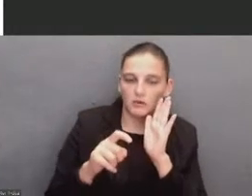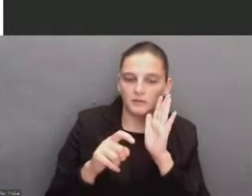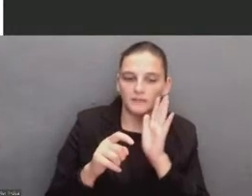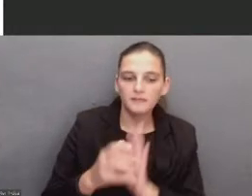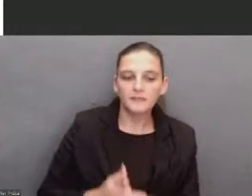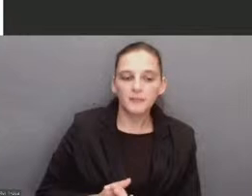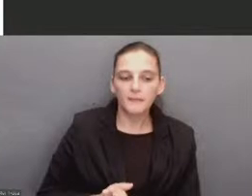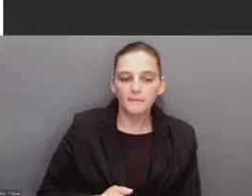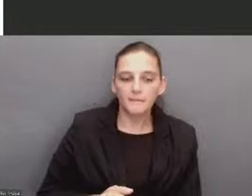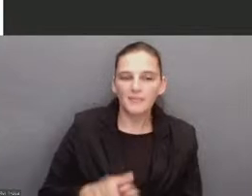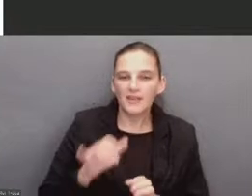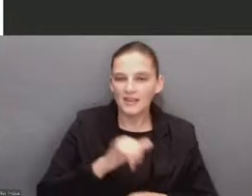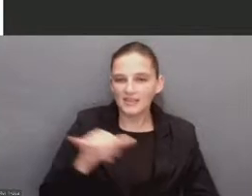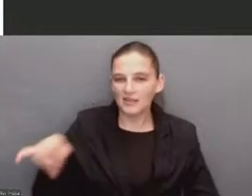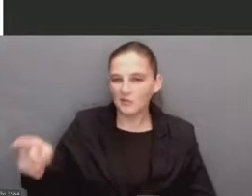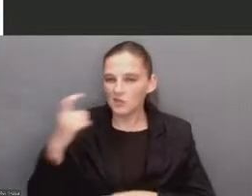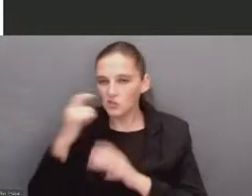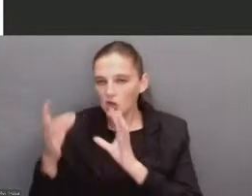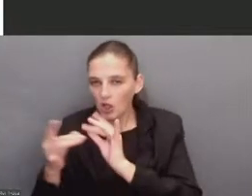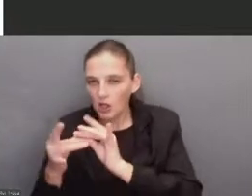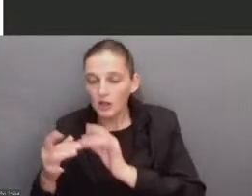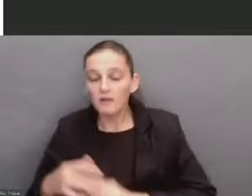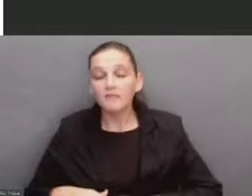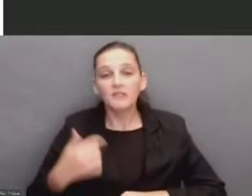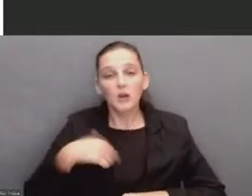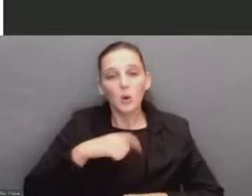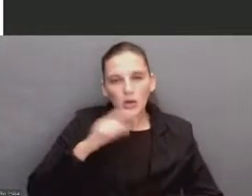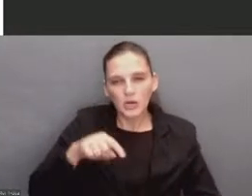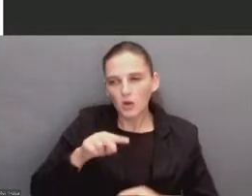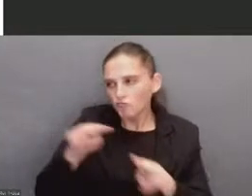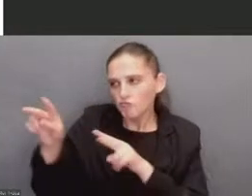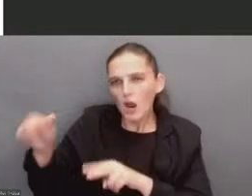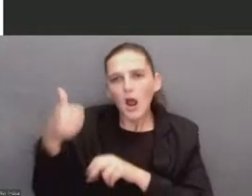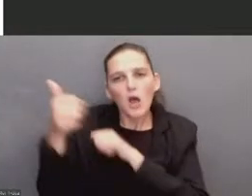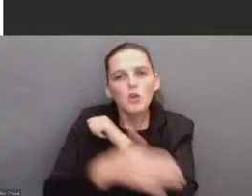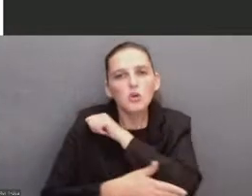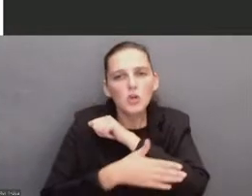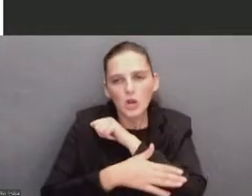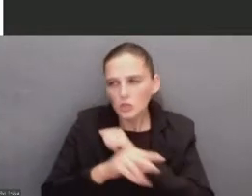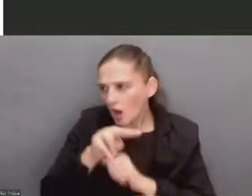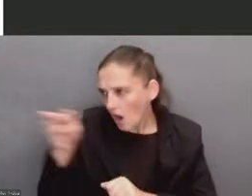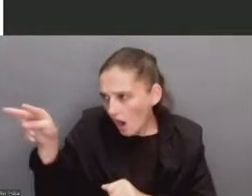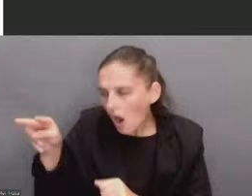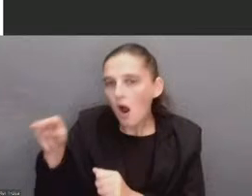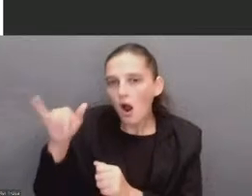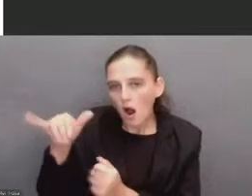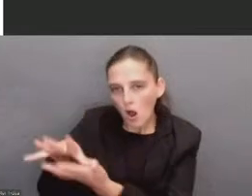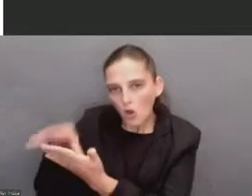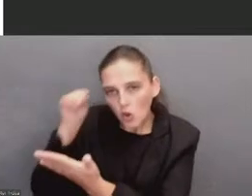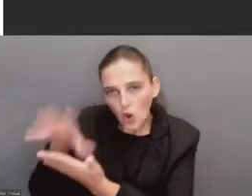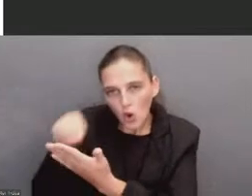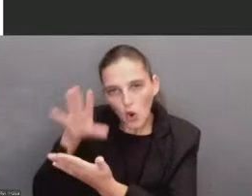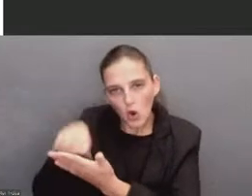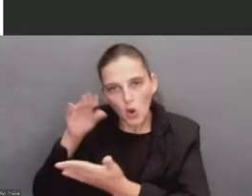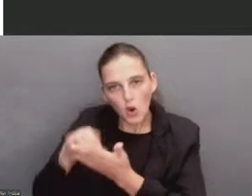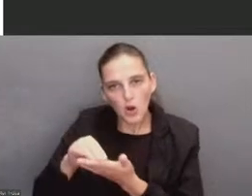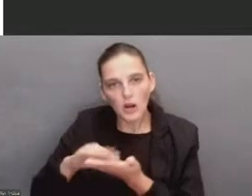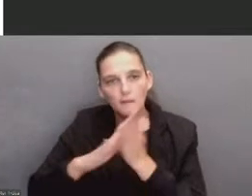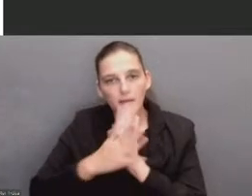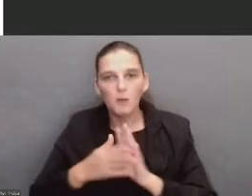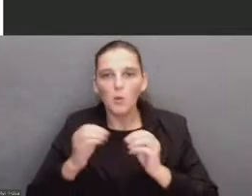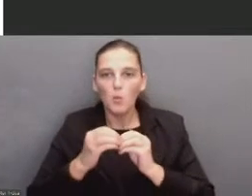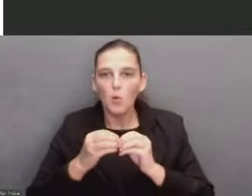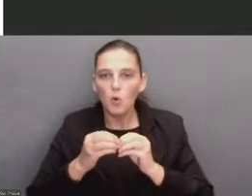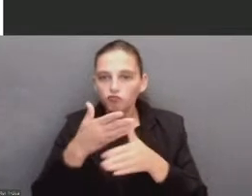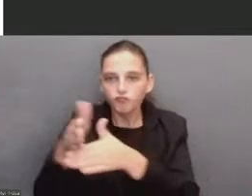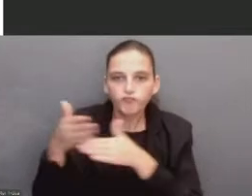mentioned, we need to learn from other countries and improve the sharing of data and experiences, quite frankly, transnationally, that